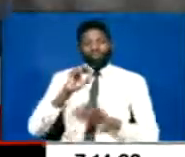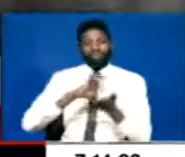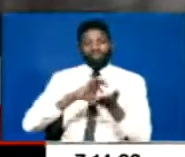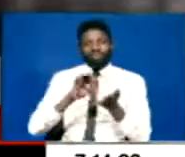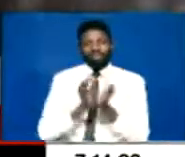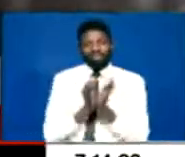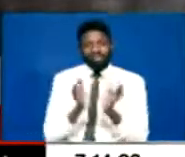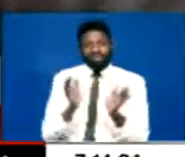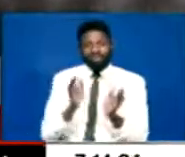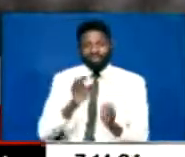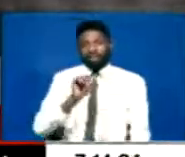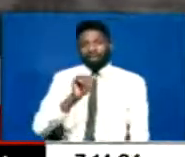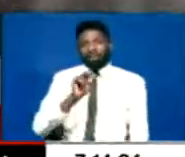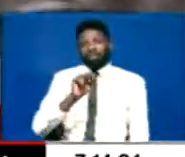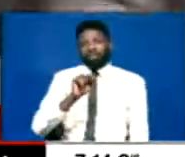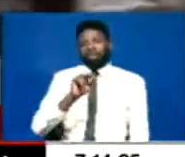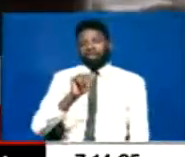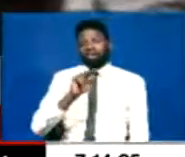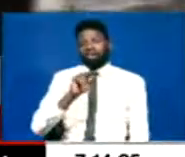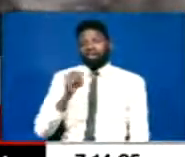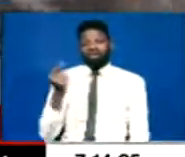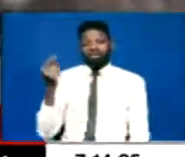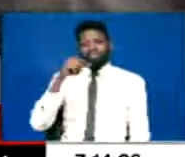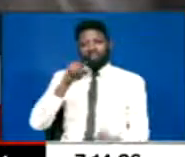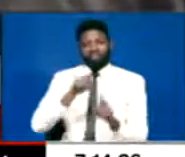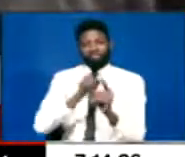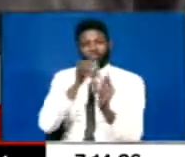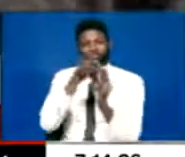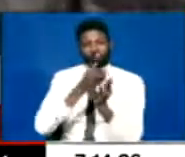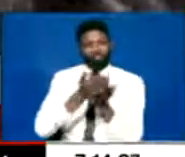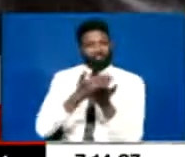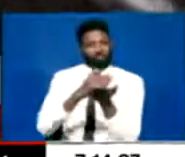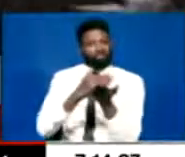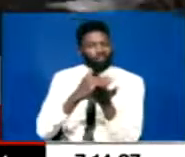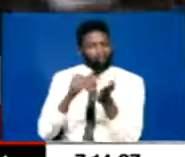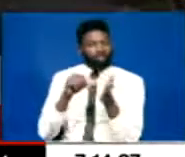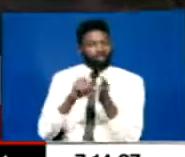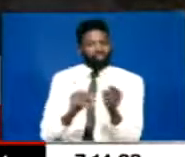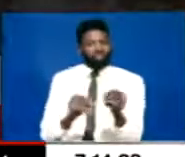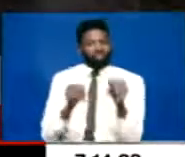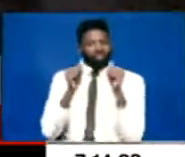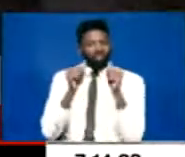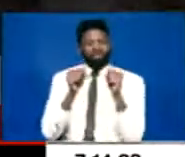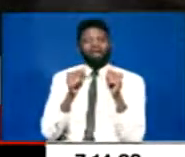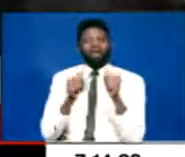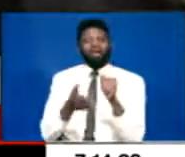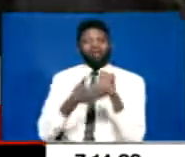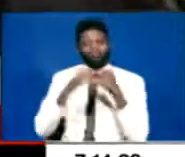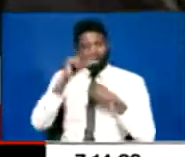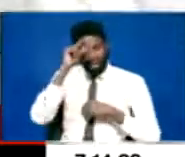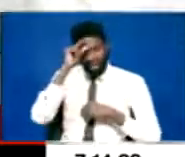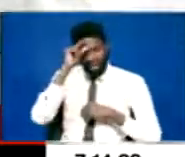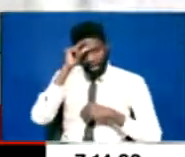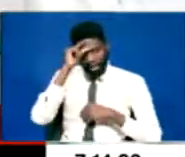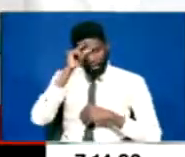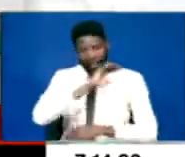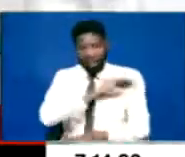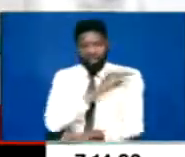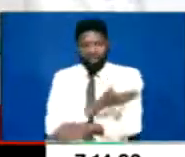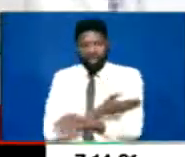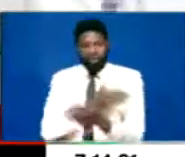Annan acting as a mediator. A power-sharing deal created a government of national unity with Odinga as Prime Minister.